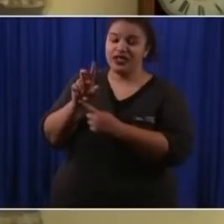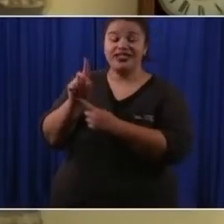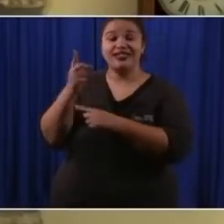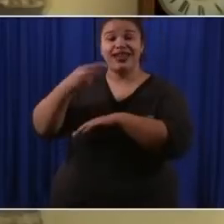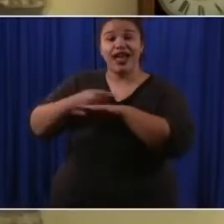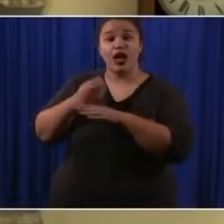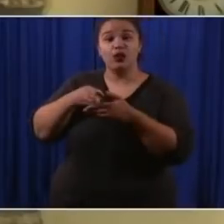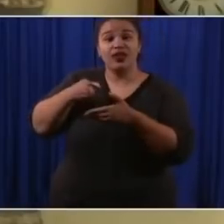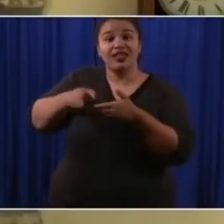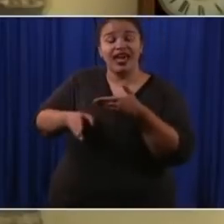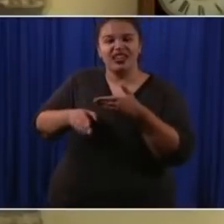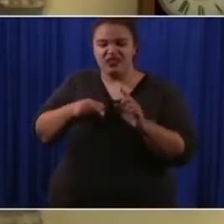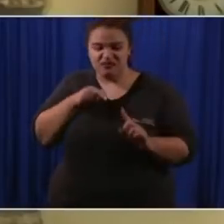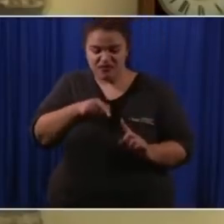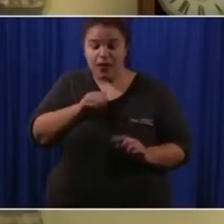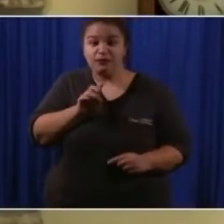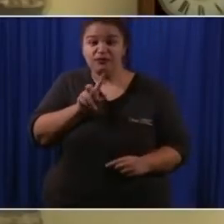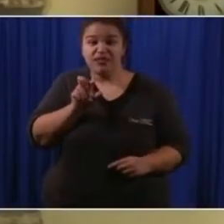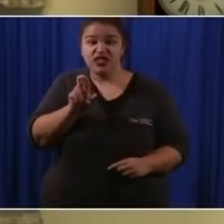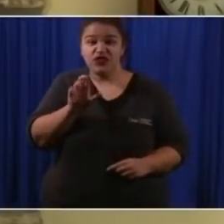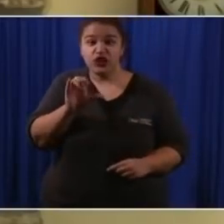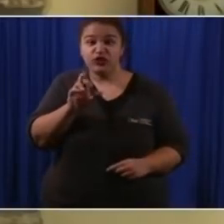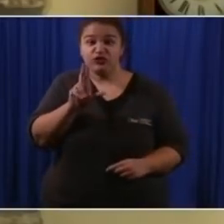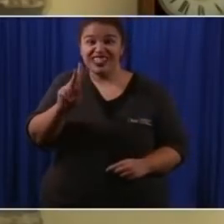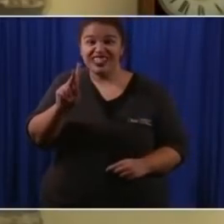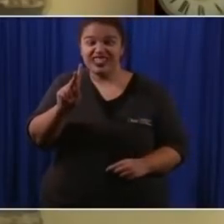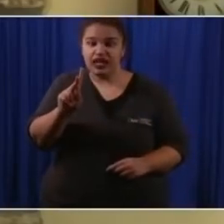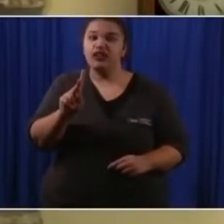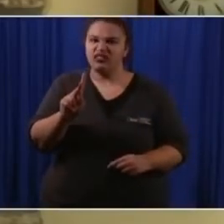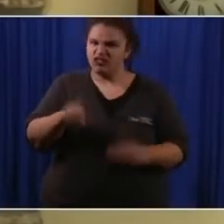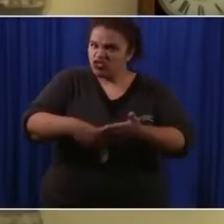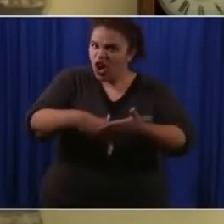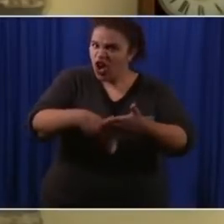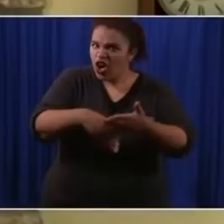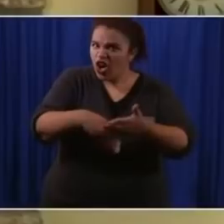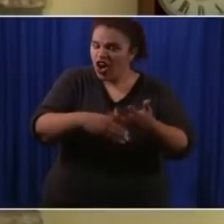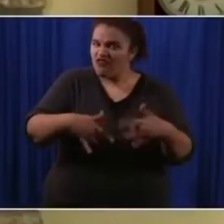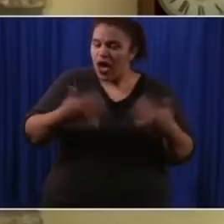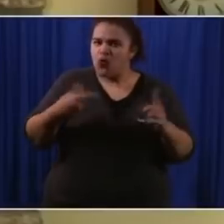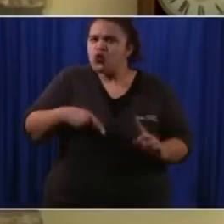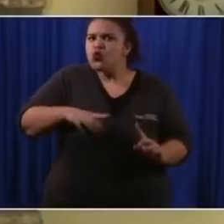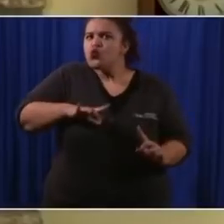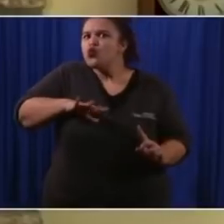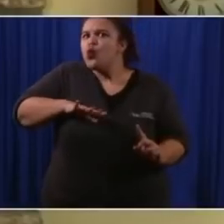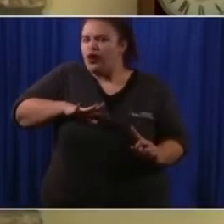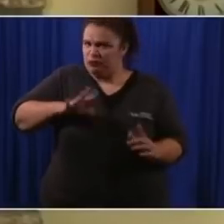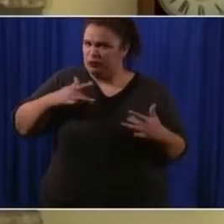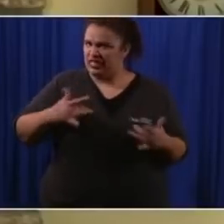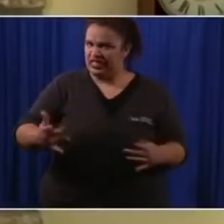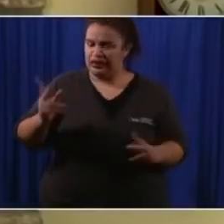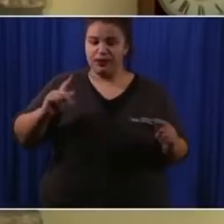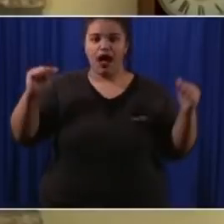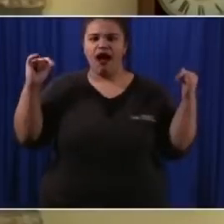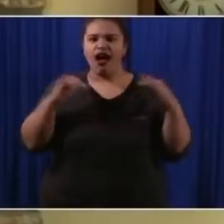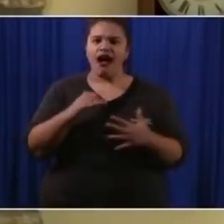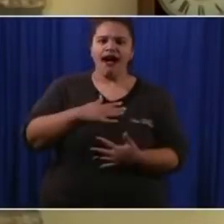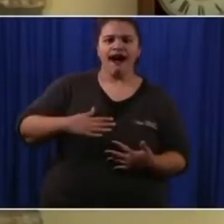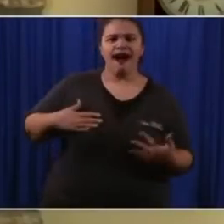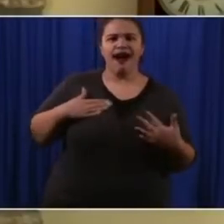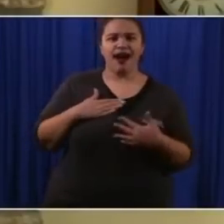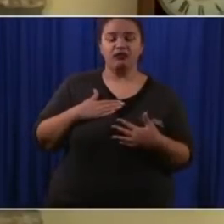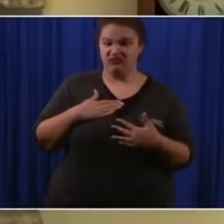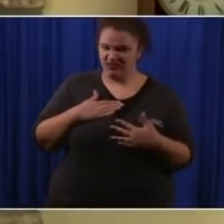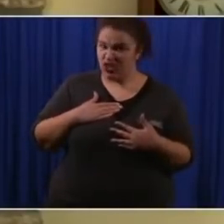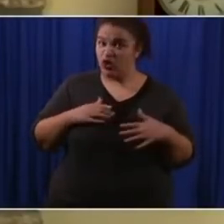restrictions, though, limit this to one team playing another team per day. So you can play multiple games between the two teams, but that's